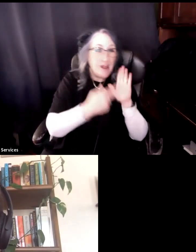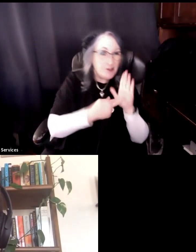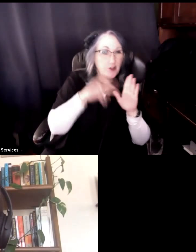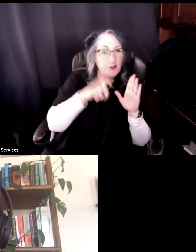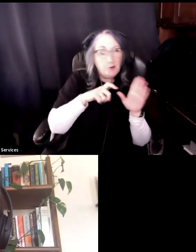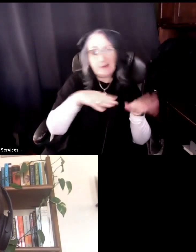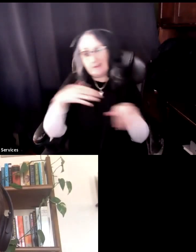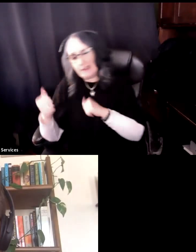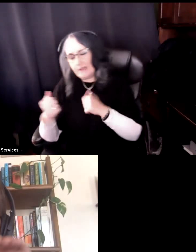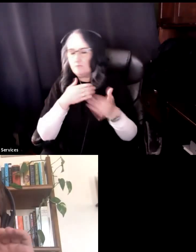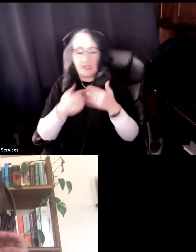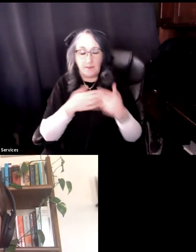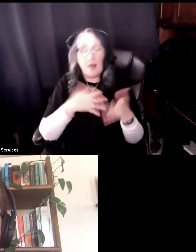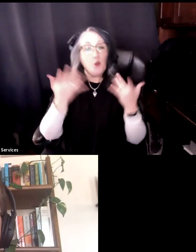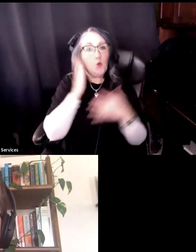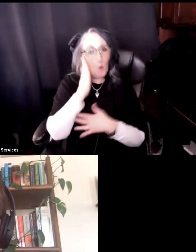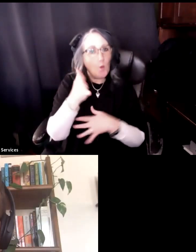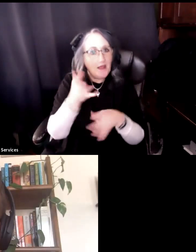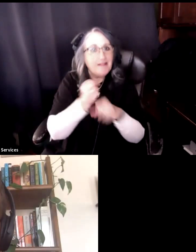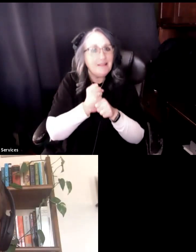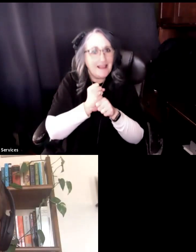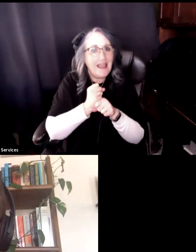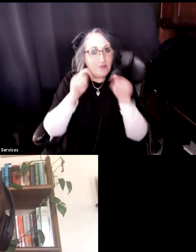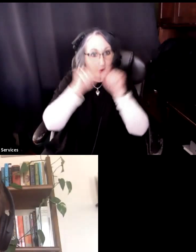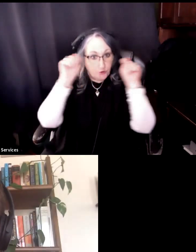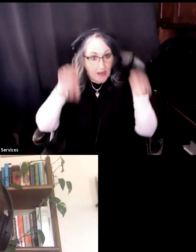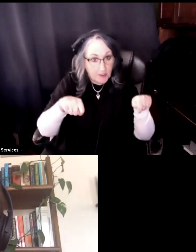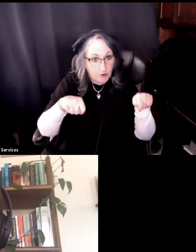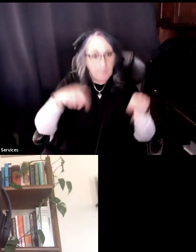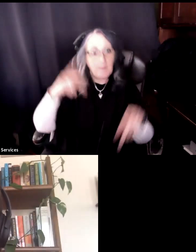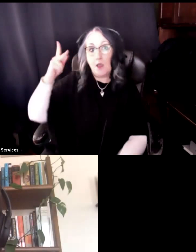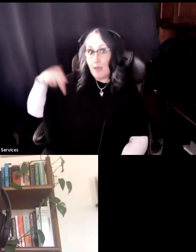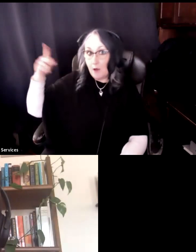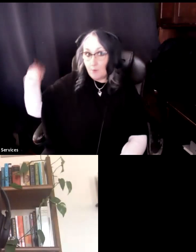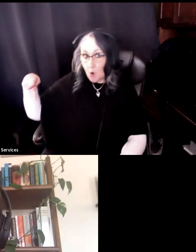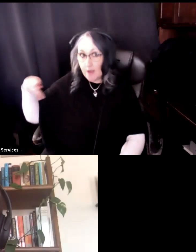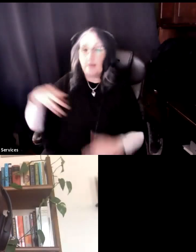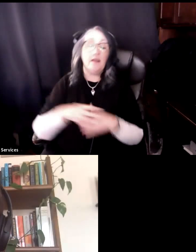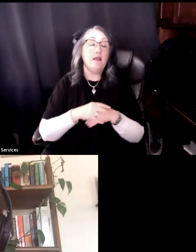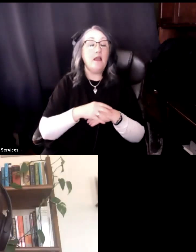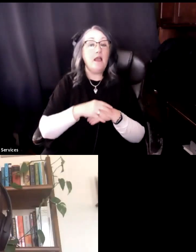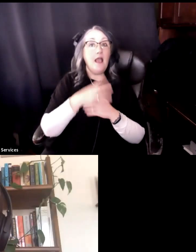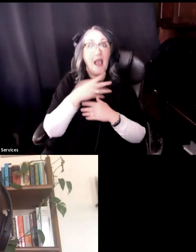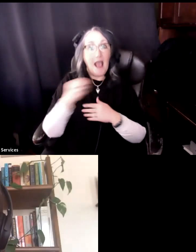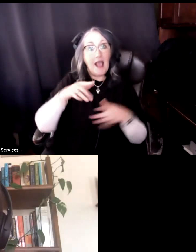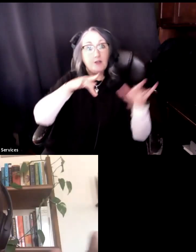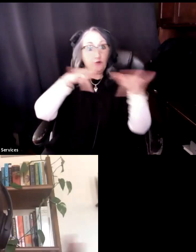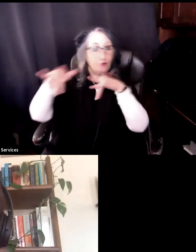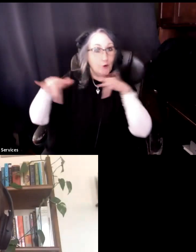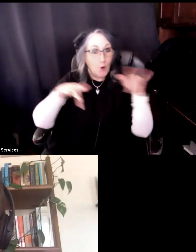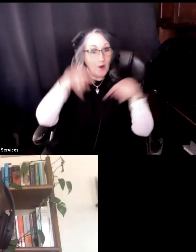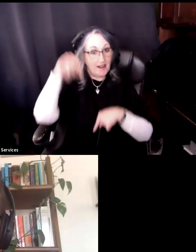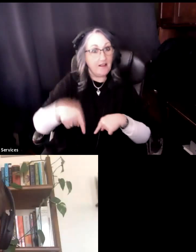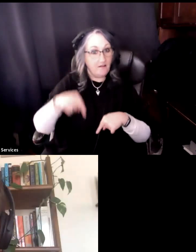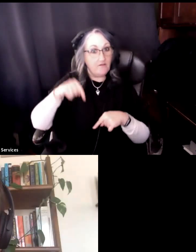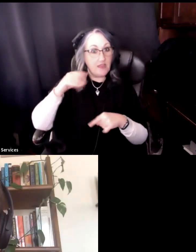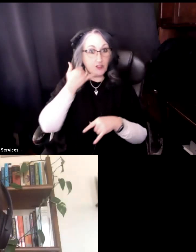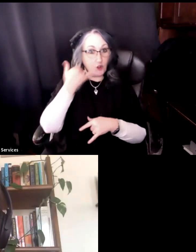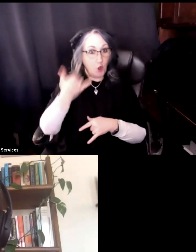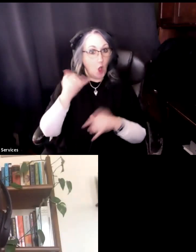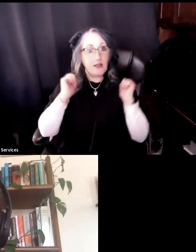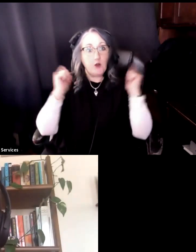copy of the transcript, the PowerPoint presentation, as well as a recording of this call and all of the questions